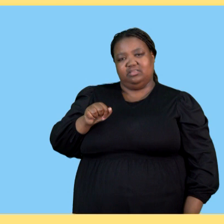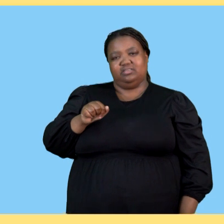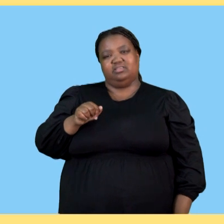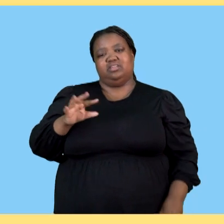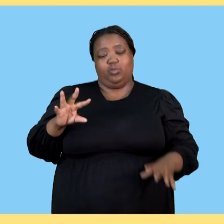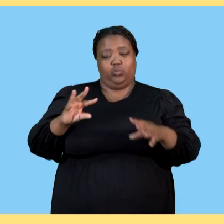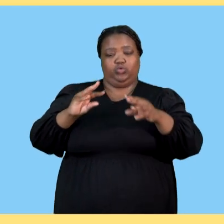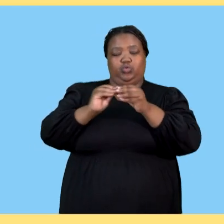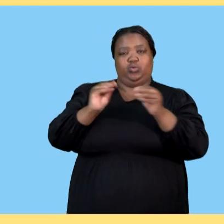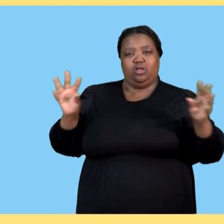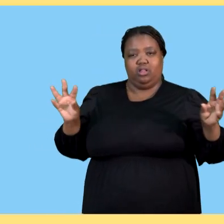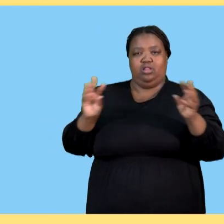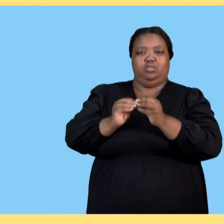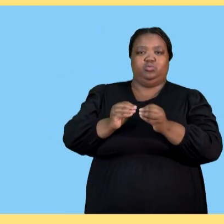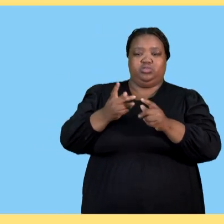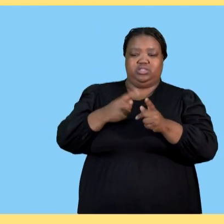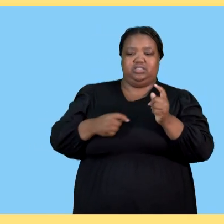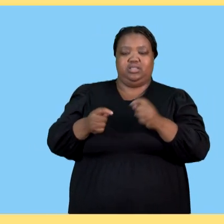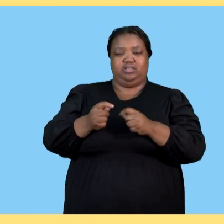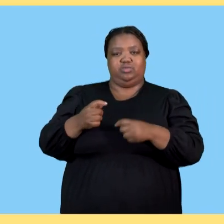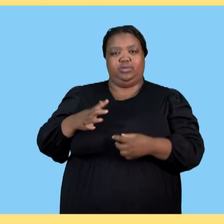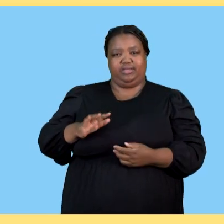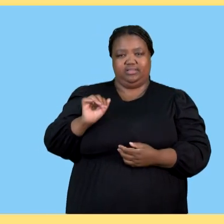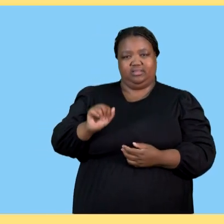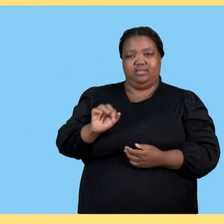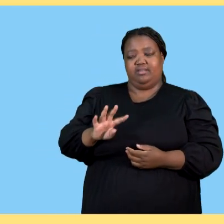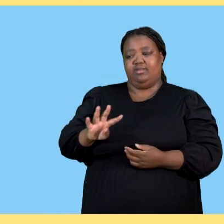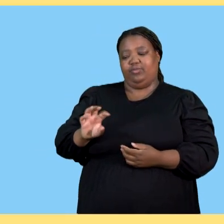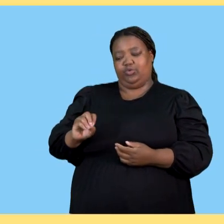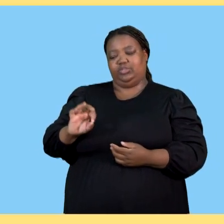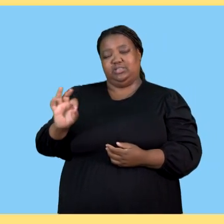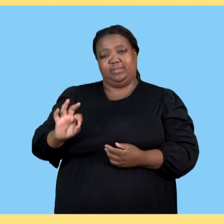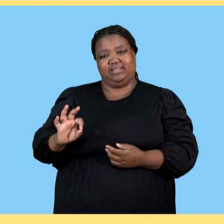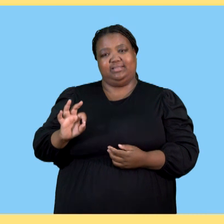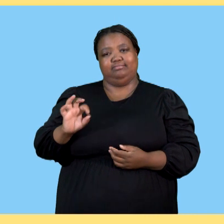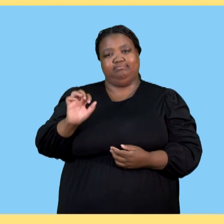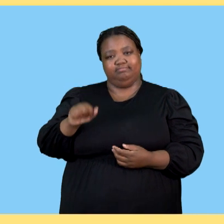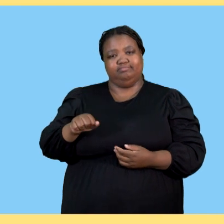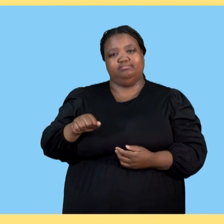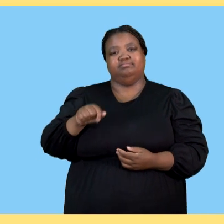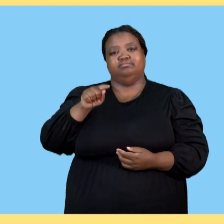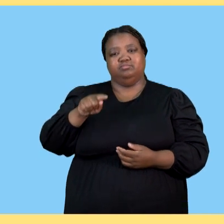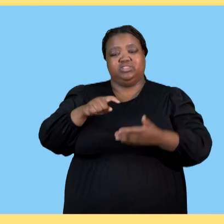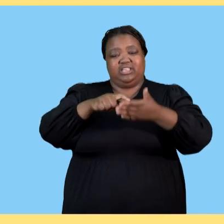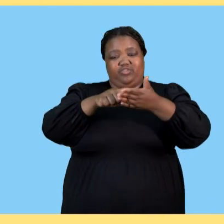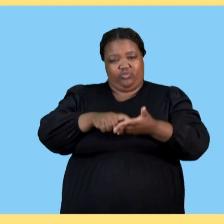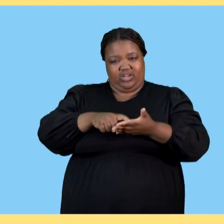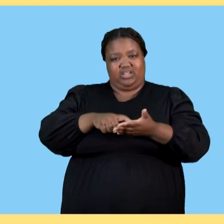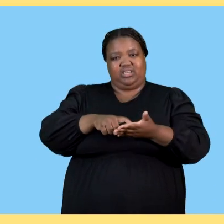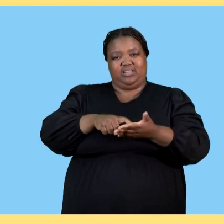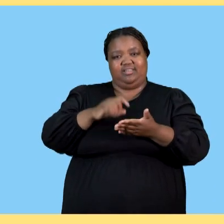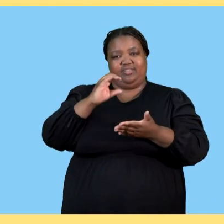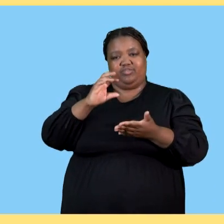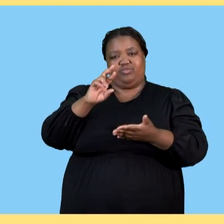because we want the total. We want the total sales. We know that the 40% that remains is going to be